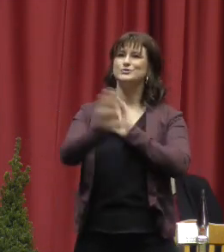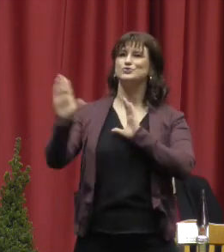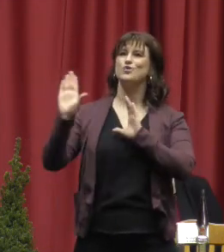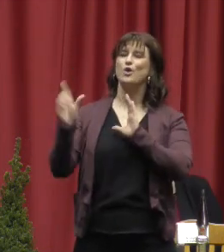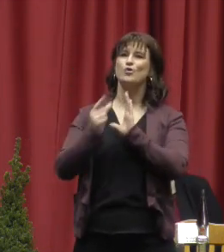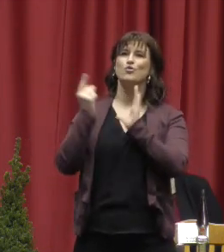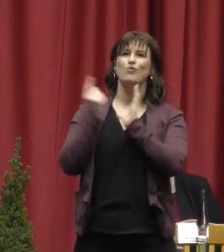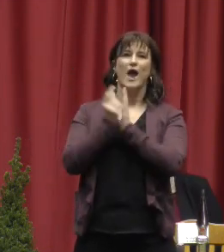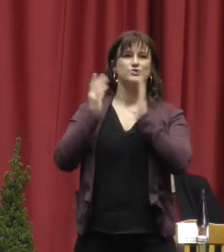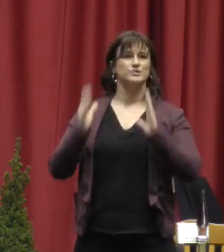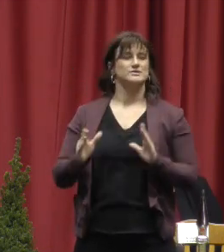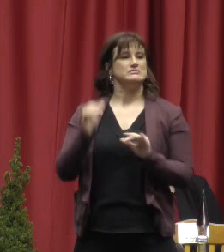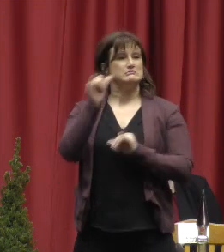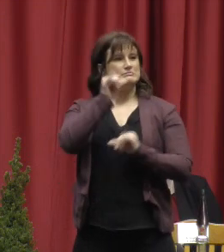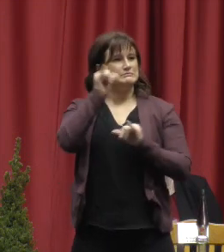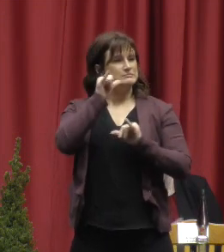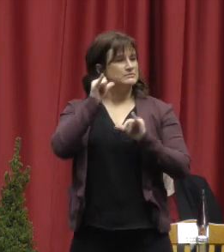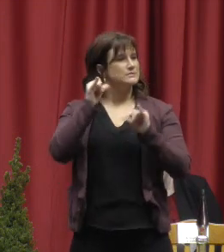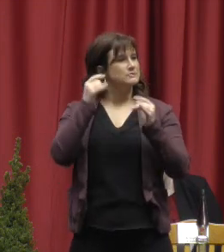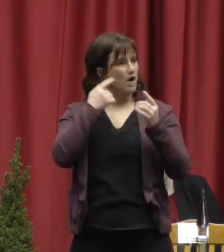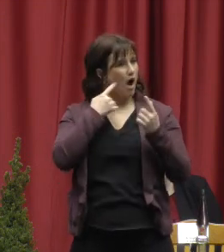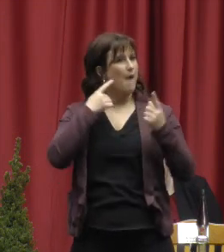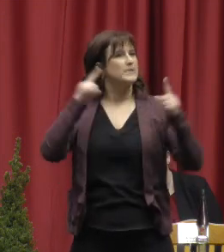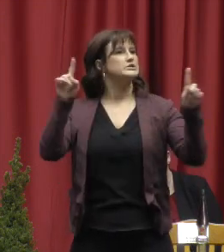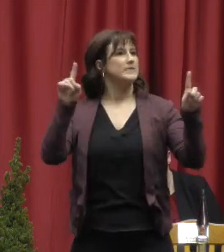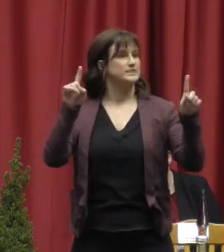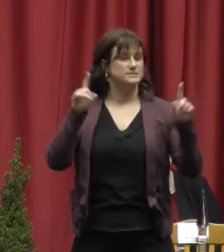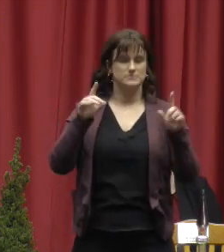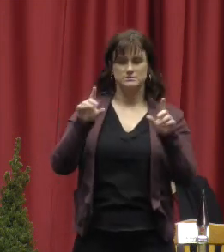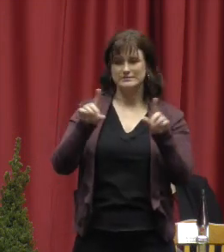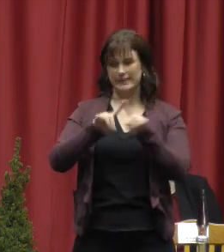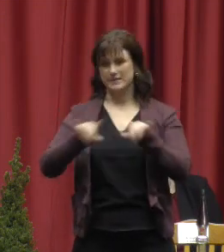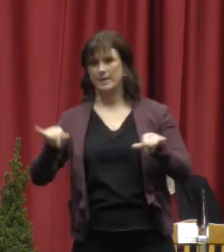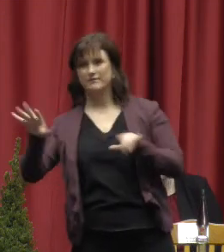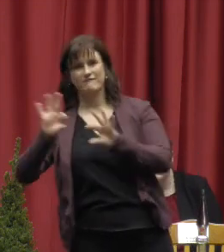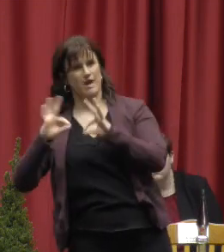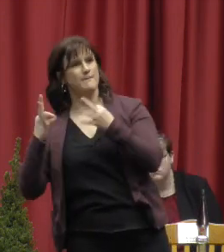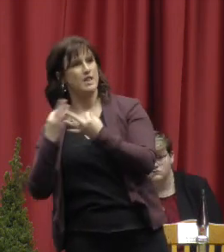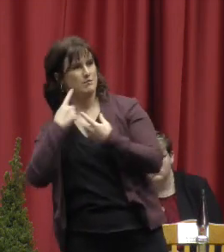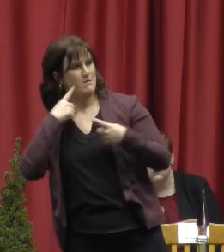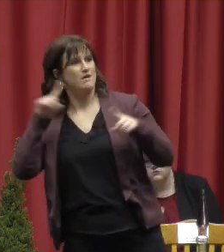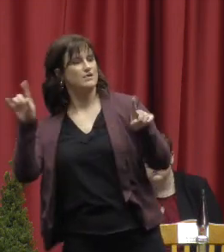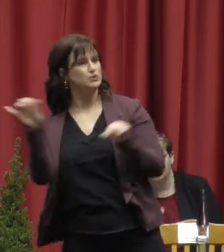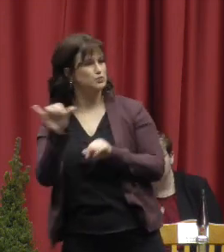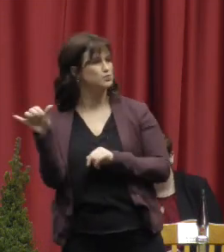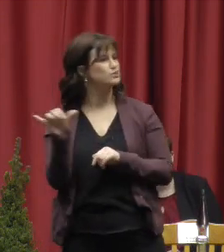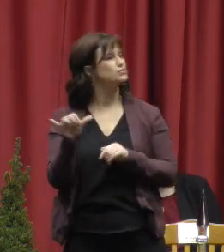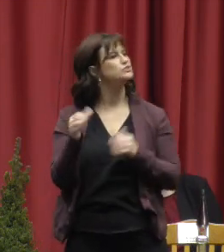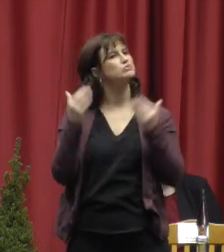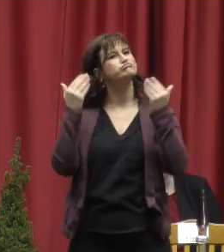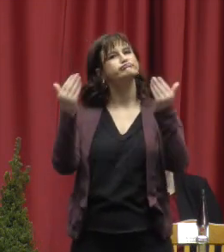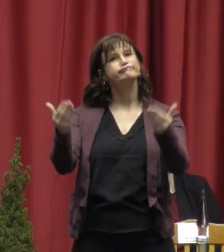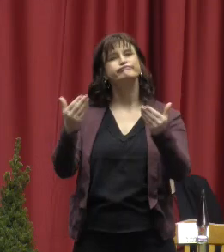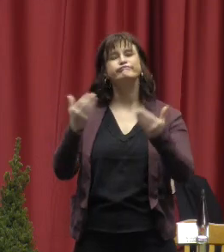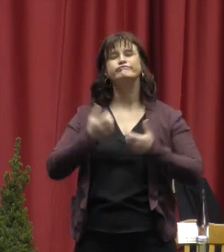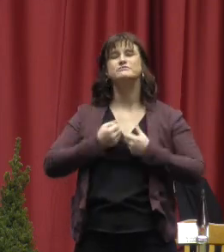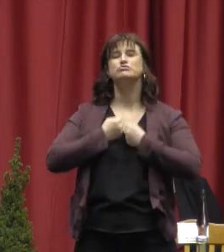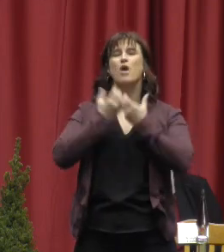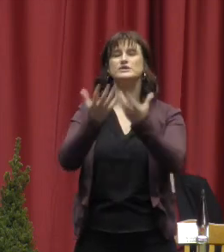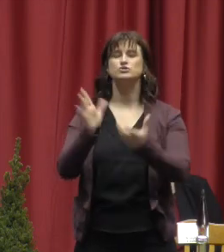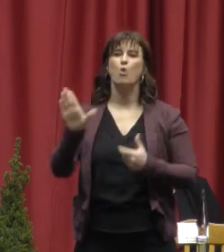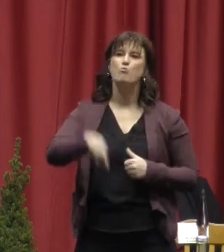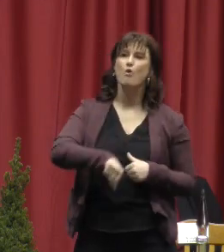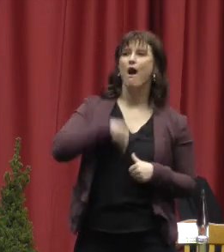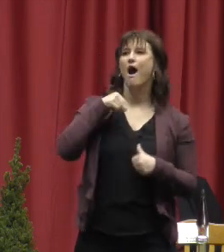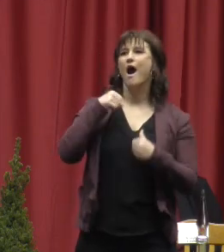What an accomplishment they've made and you've made supporting them. Please take a moment to express your pride and admiration